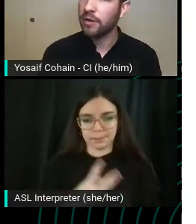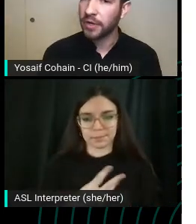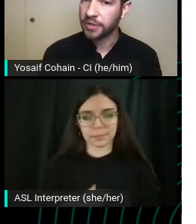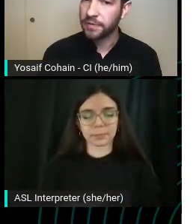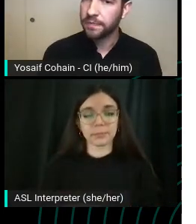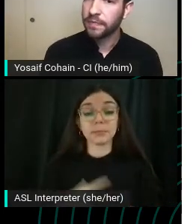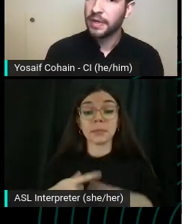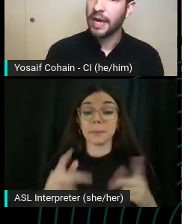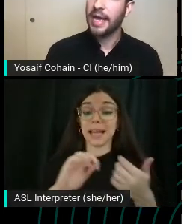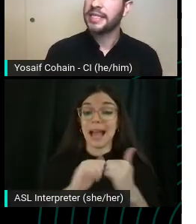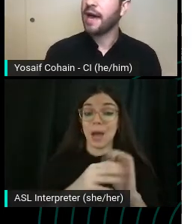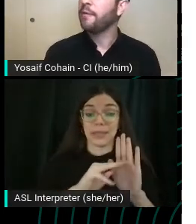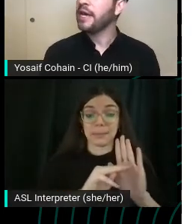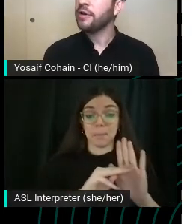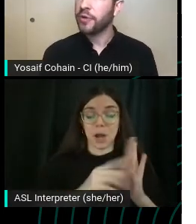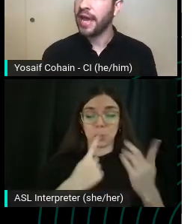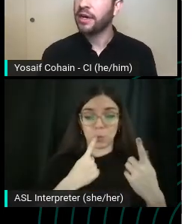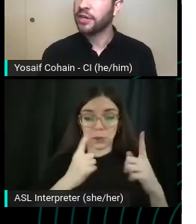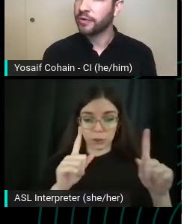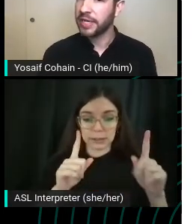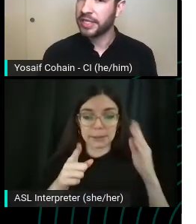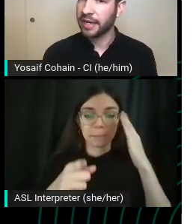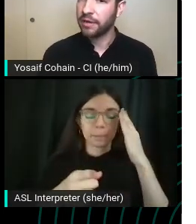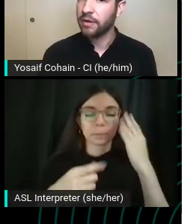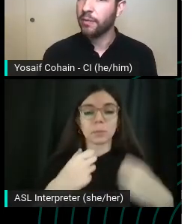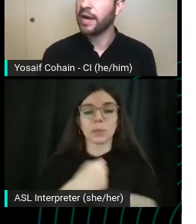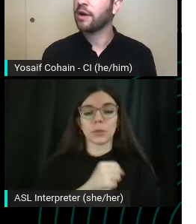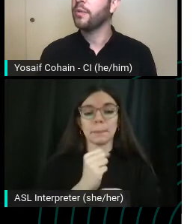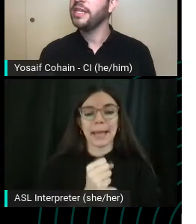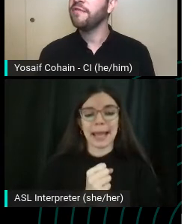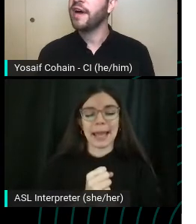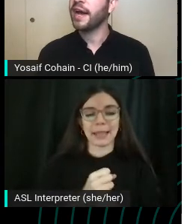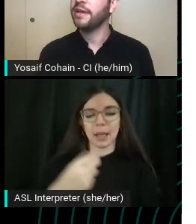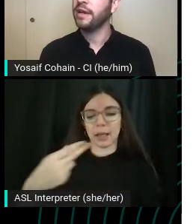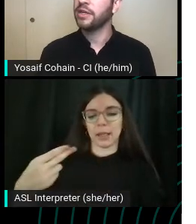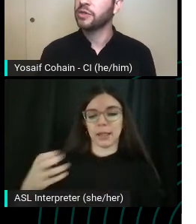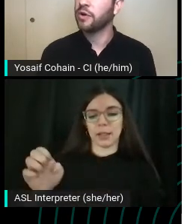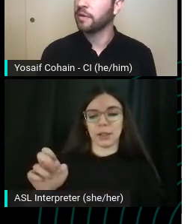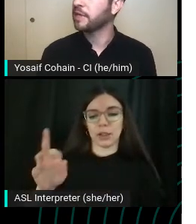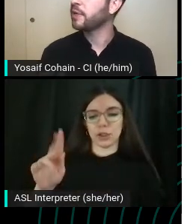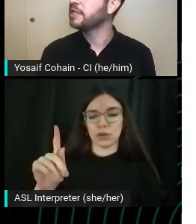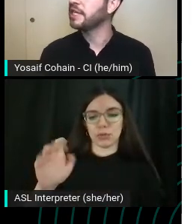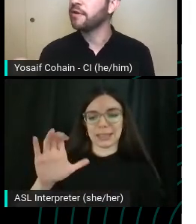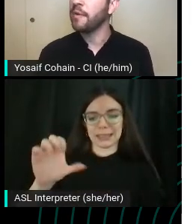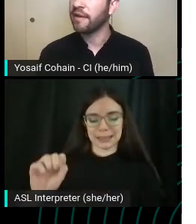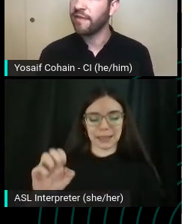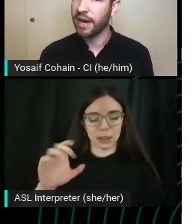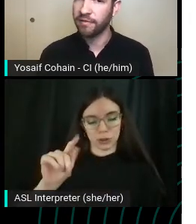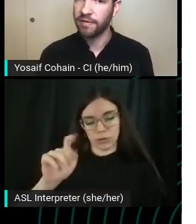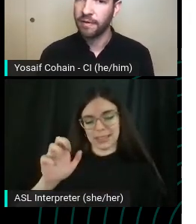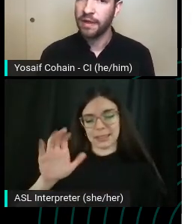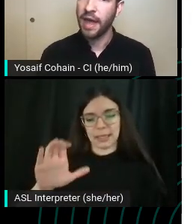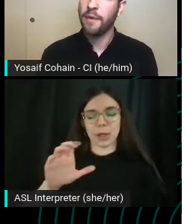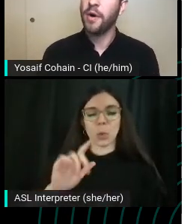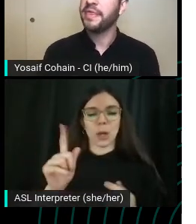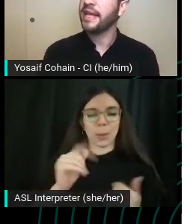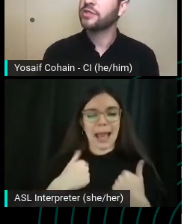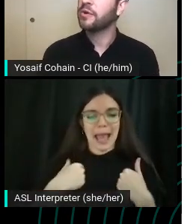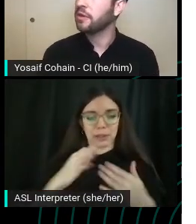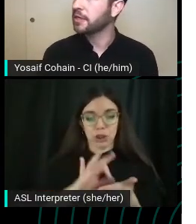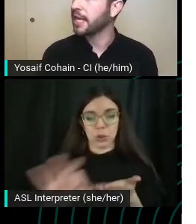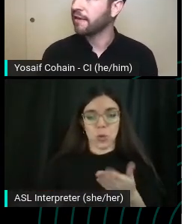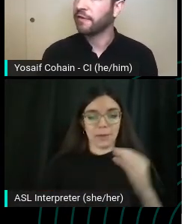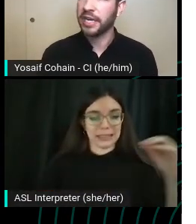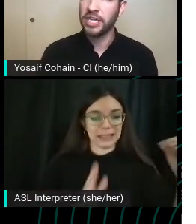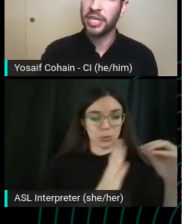the model works is that we create a heuristic where we define a score between 0 and 5 and what that